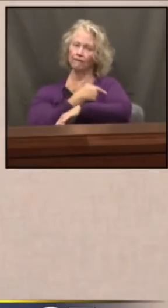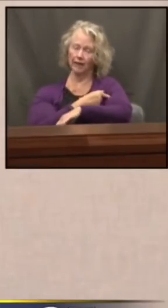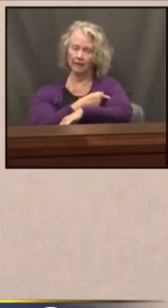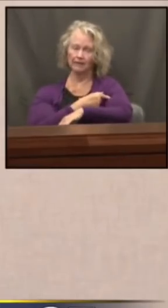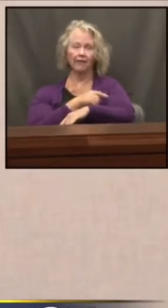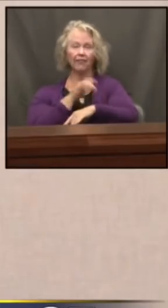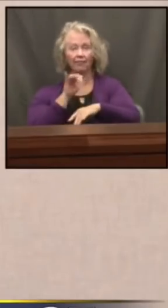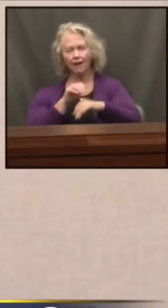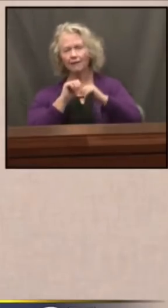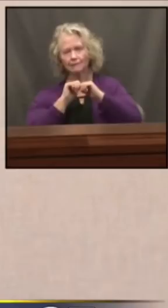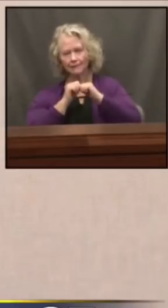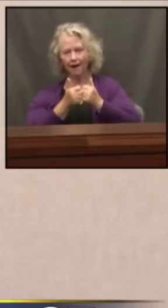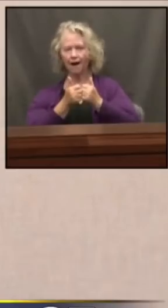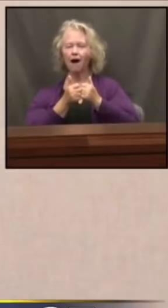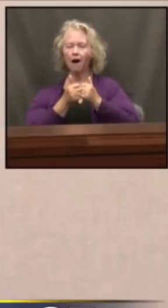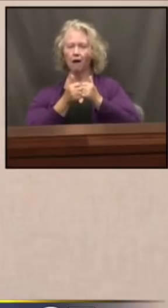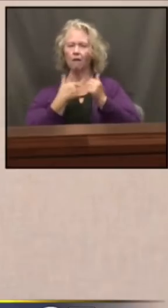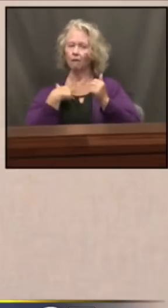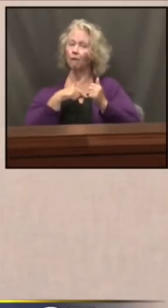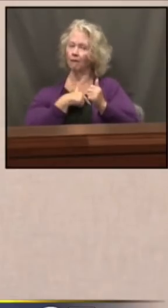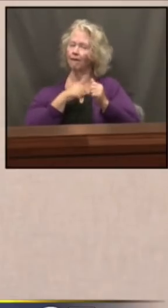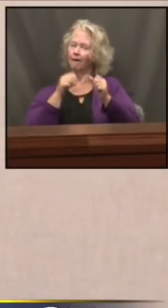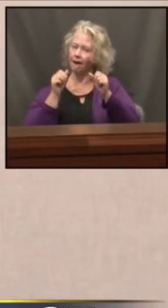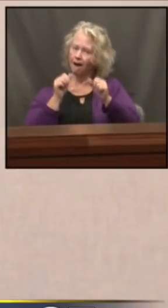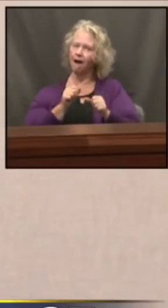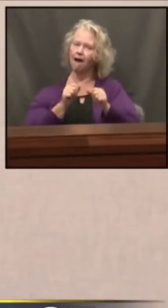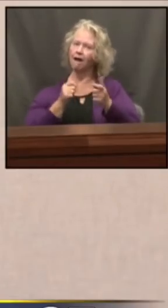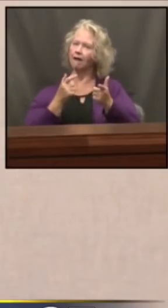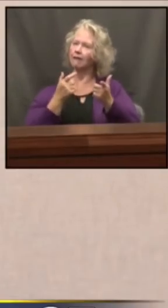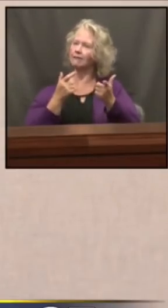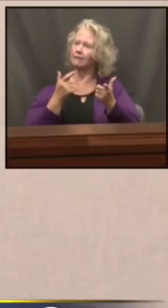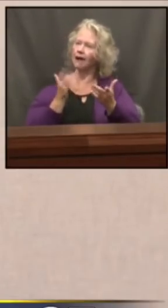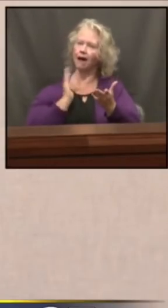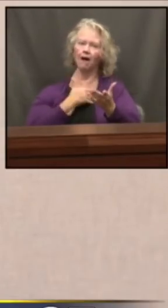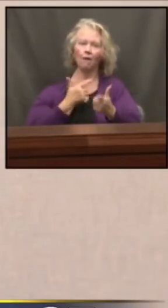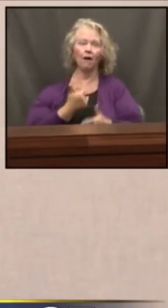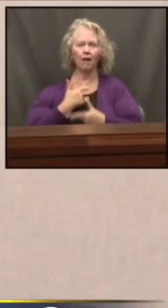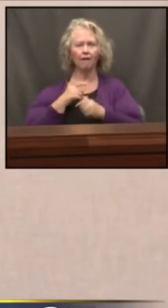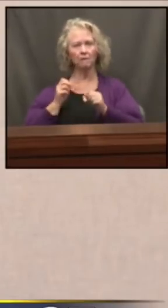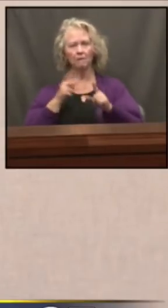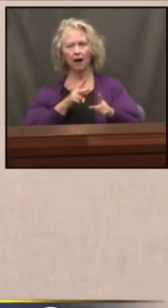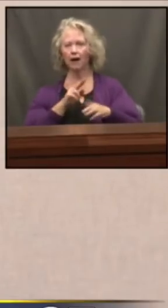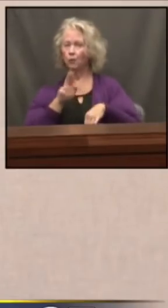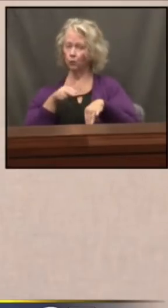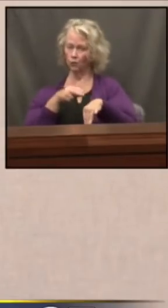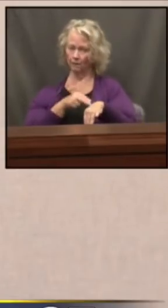that is the way that we are really going to be able to get life back to normal.